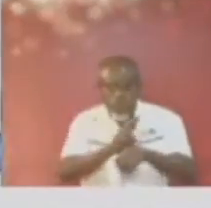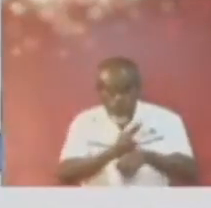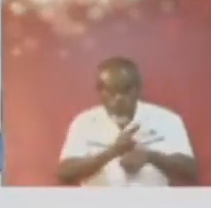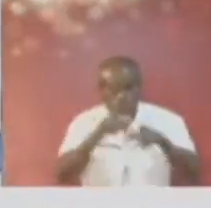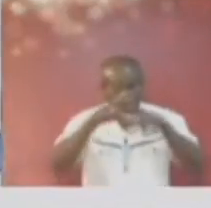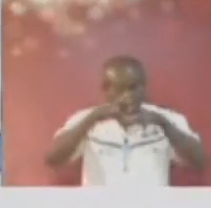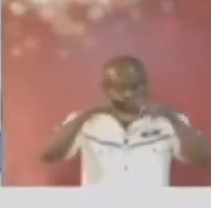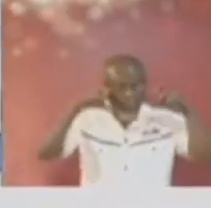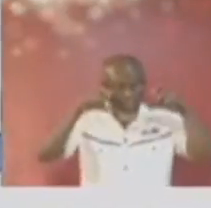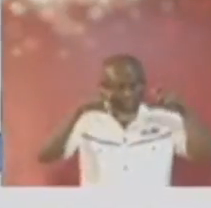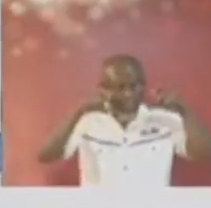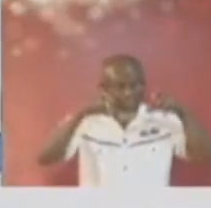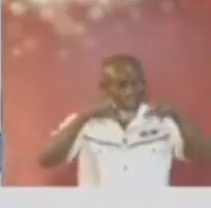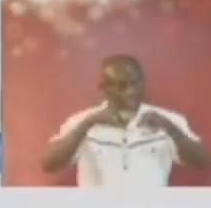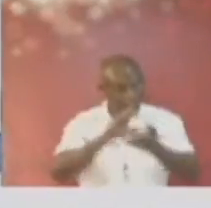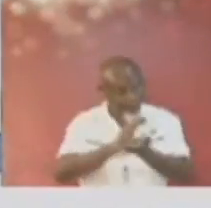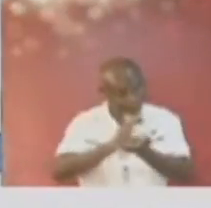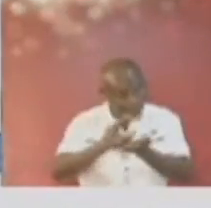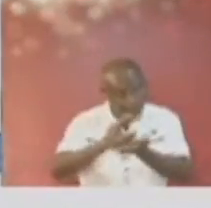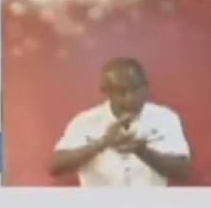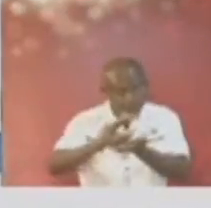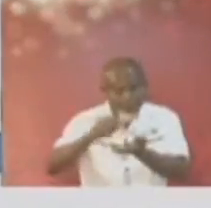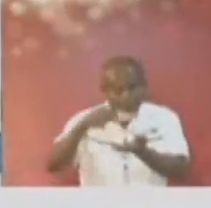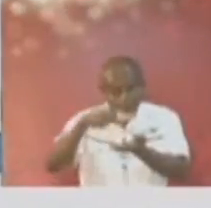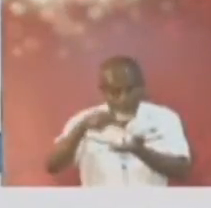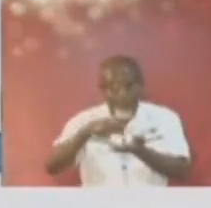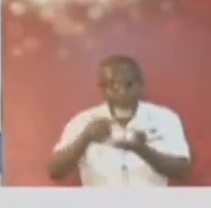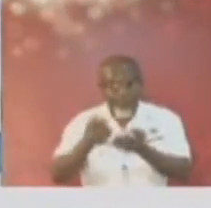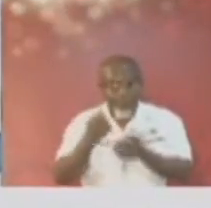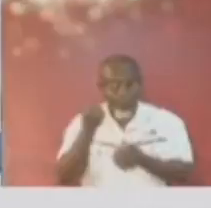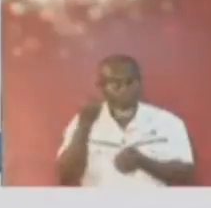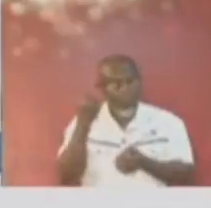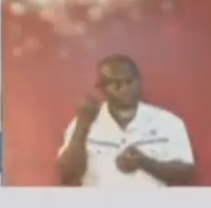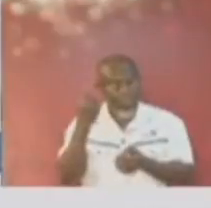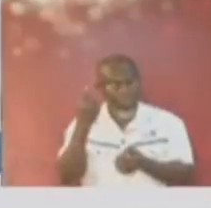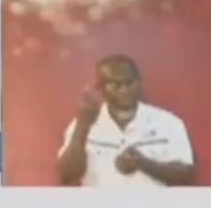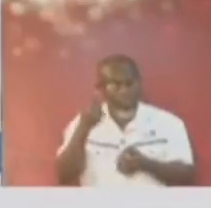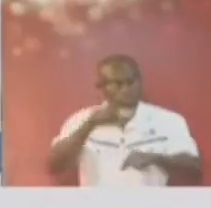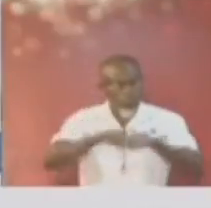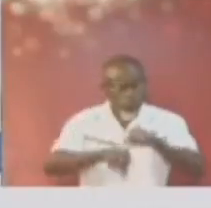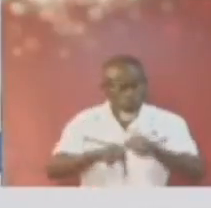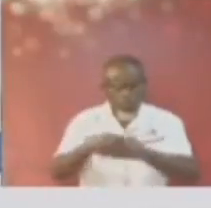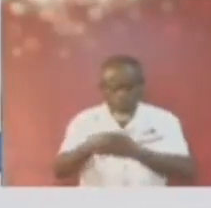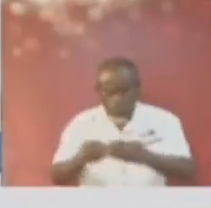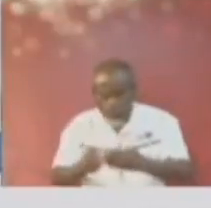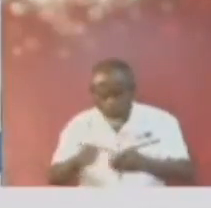masking and hand sanitization, and that's a good start. So your packages would be